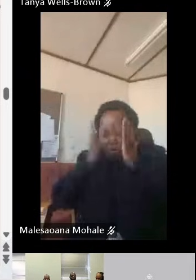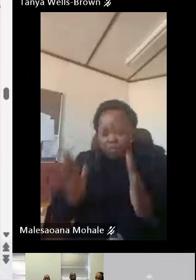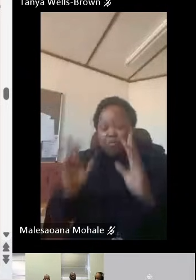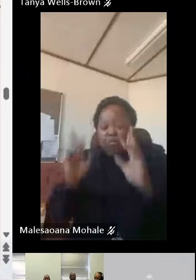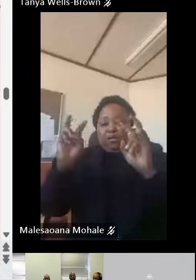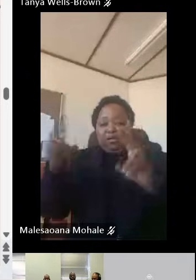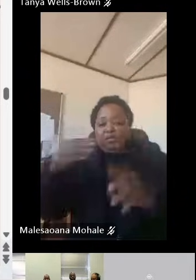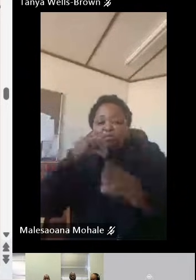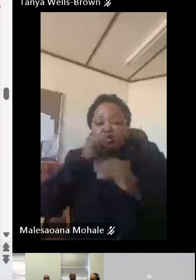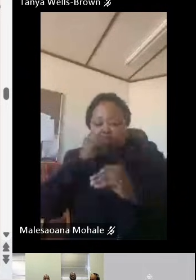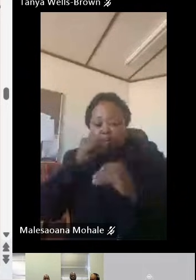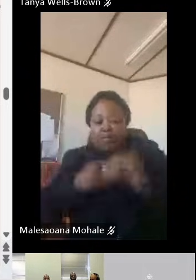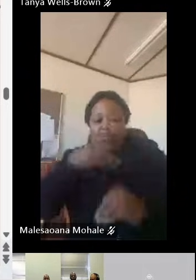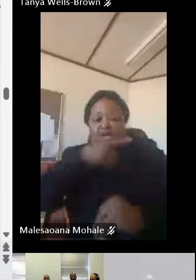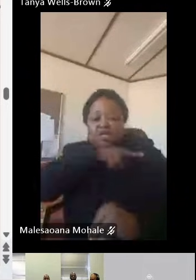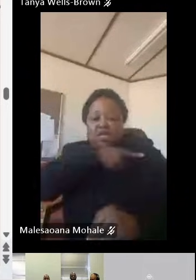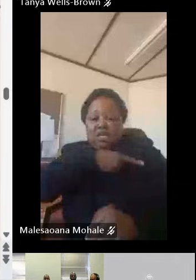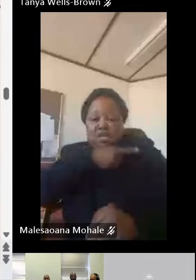and disability.